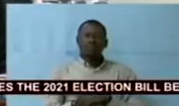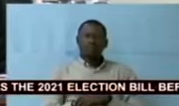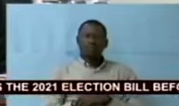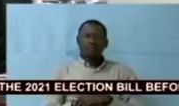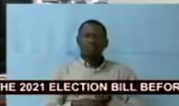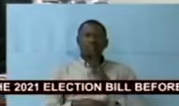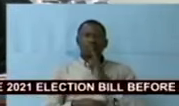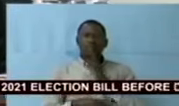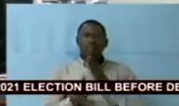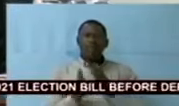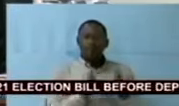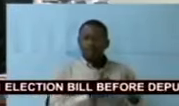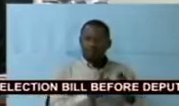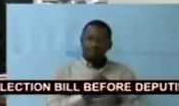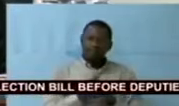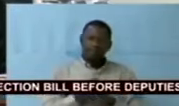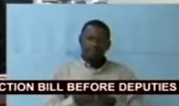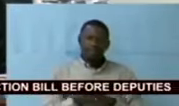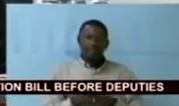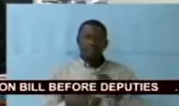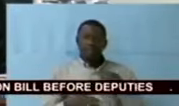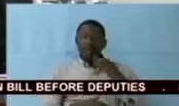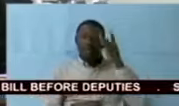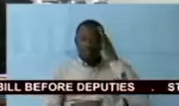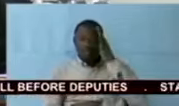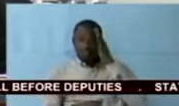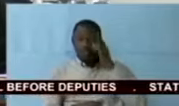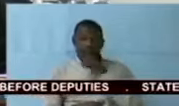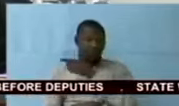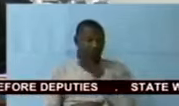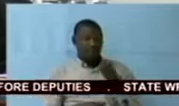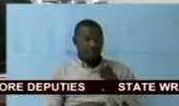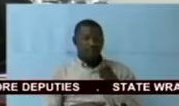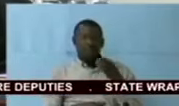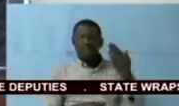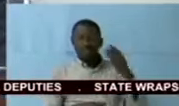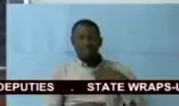Well, I suspected then that it was the NIA. I